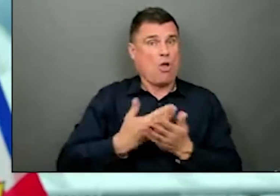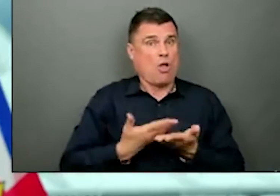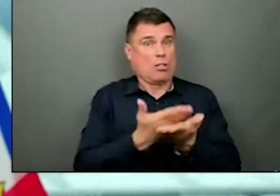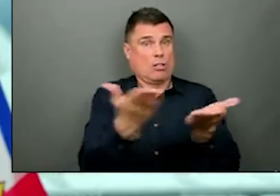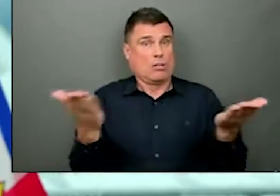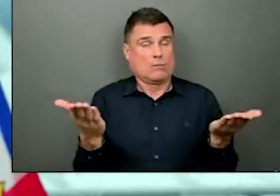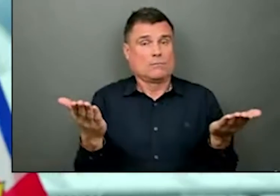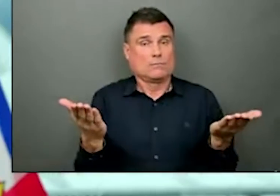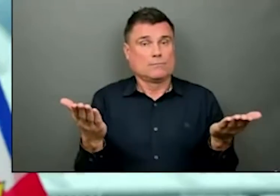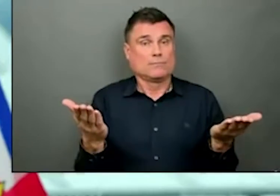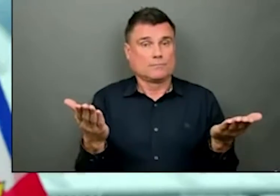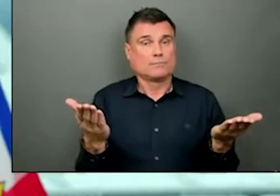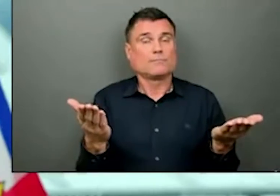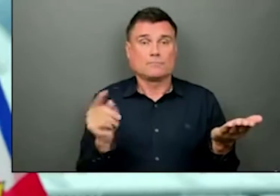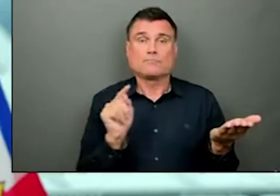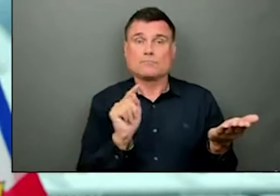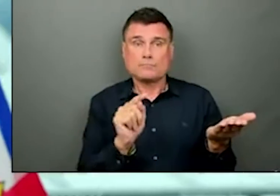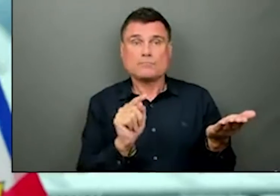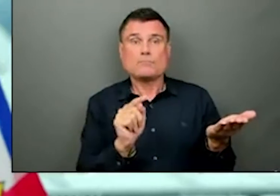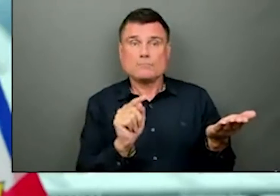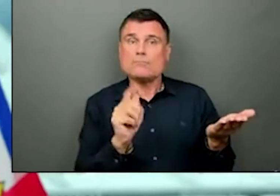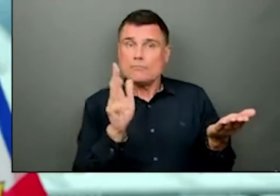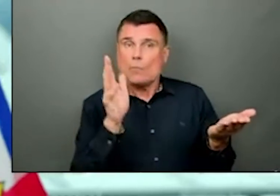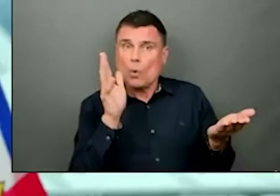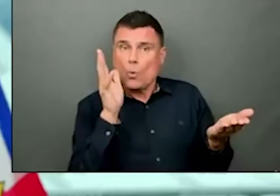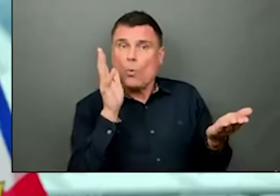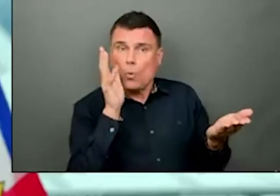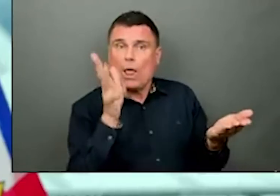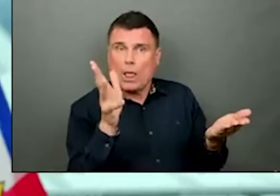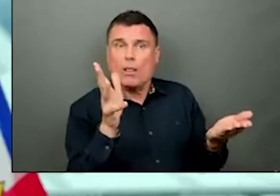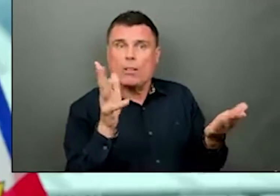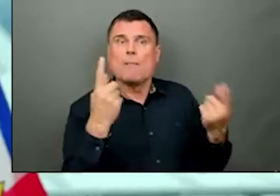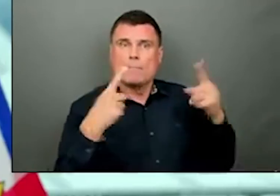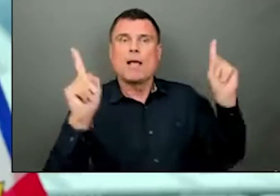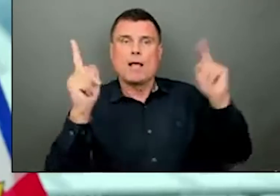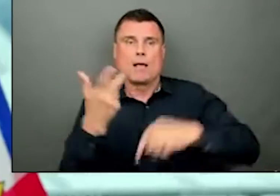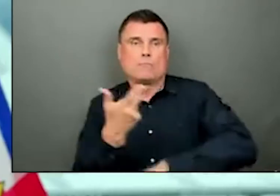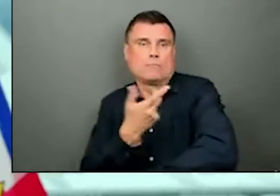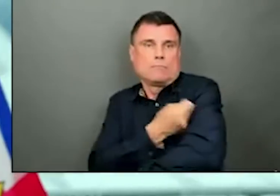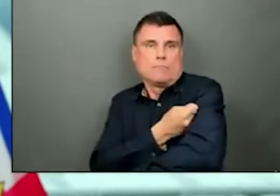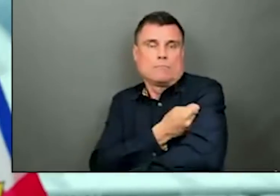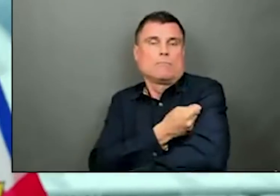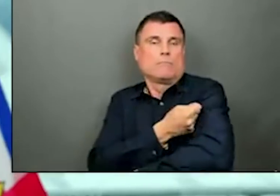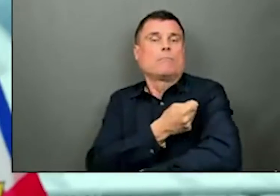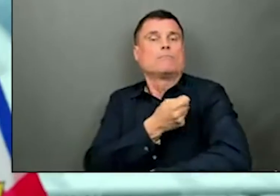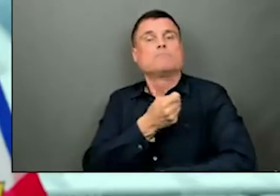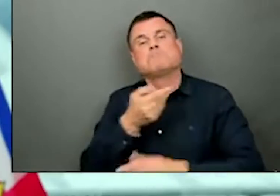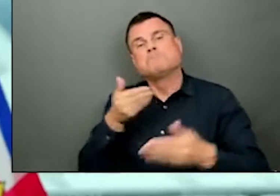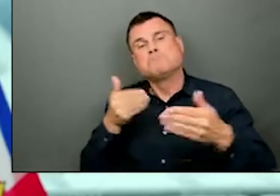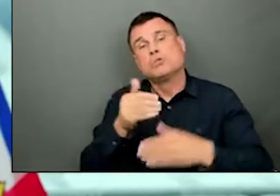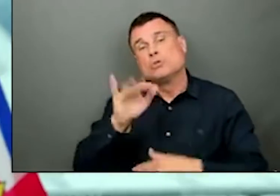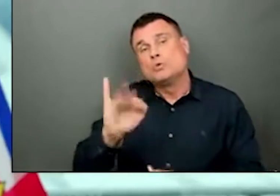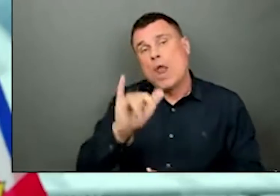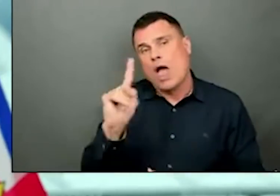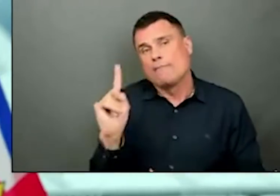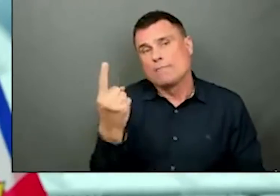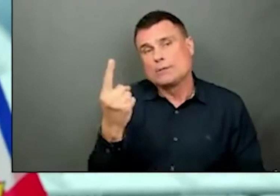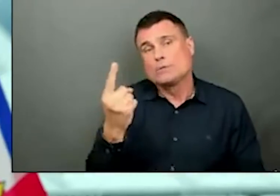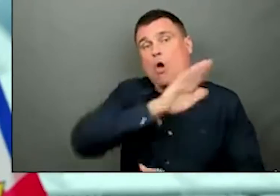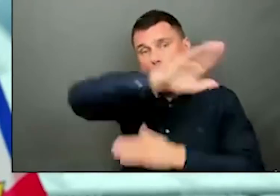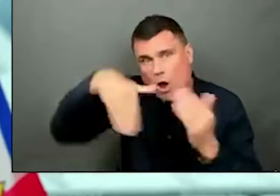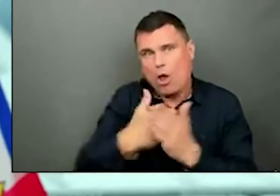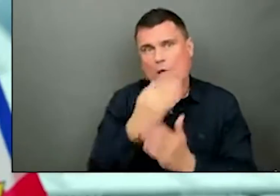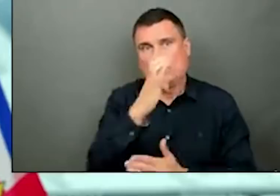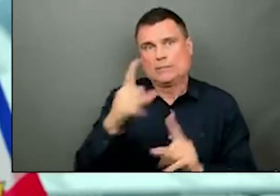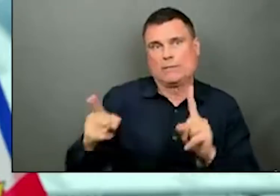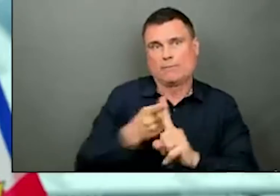think significantly before that. And that leads us to think about the interval we have between